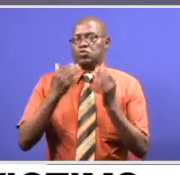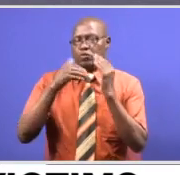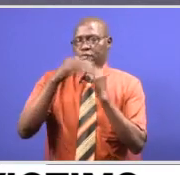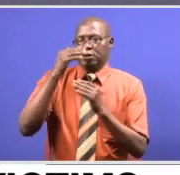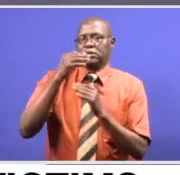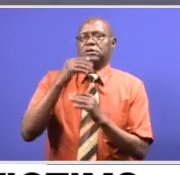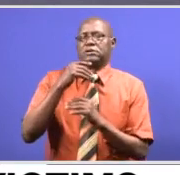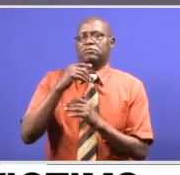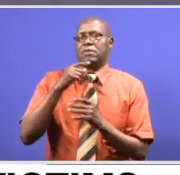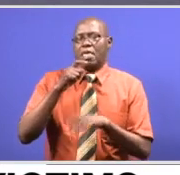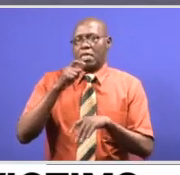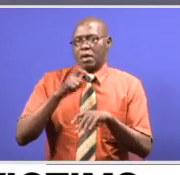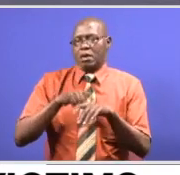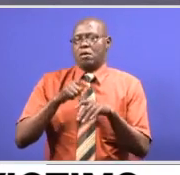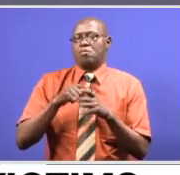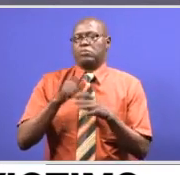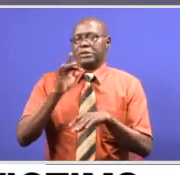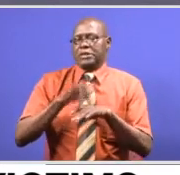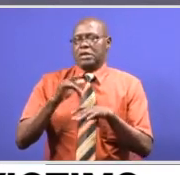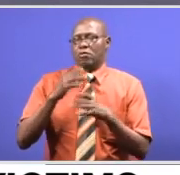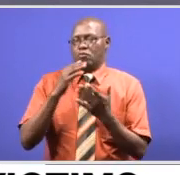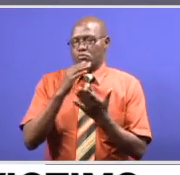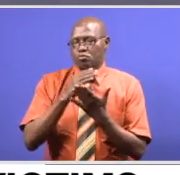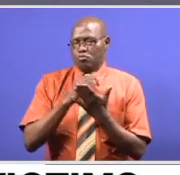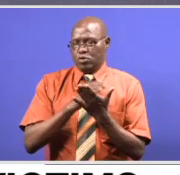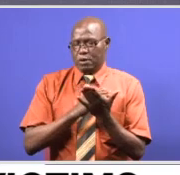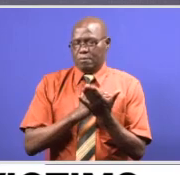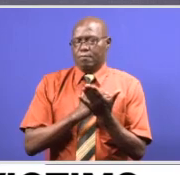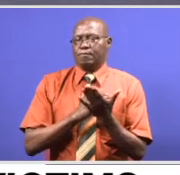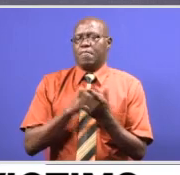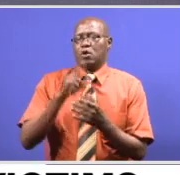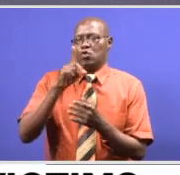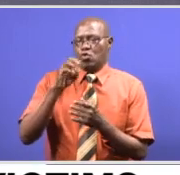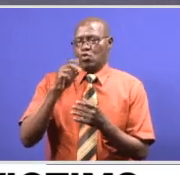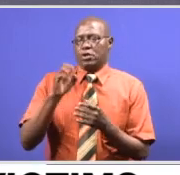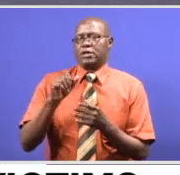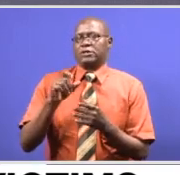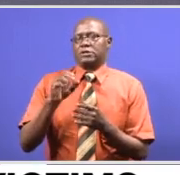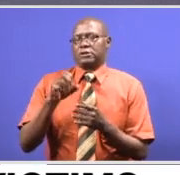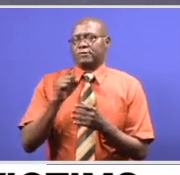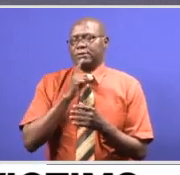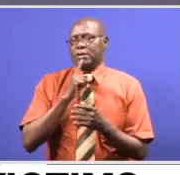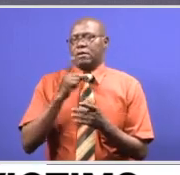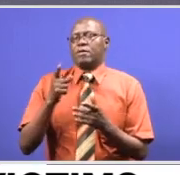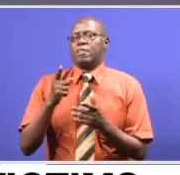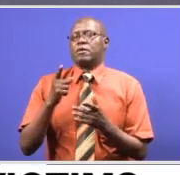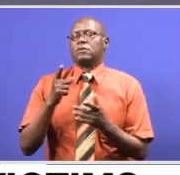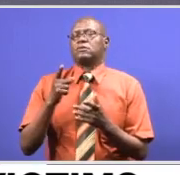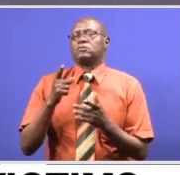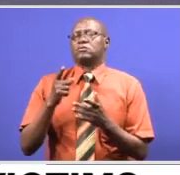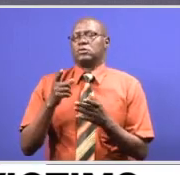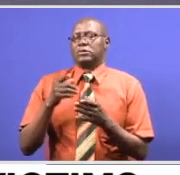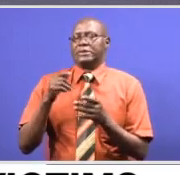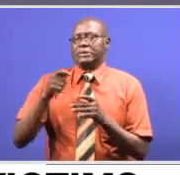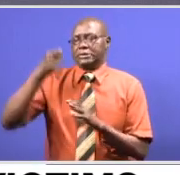safety sensitization forum, NTSA East Regional Manager Doris Sibaya said that the wheels of justice for the road crashes are